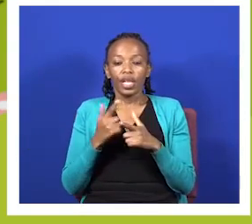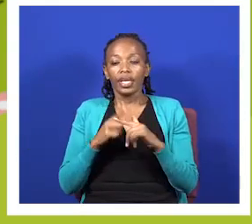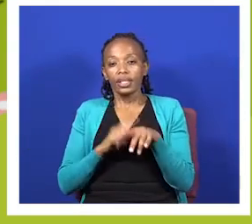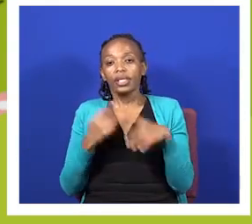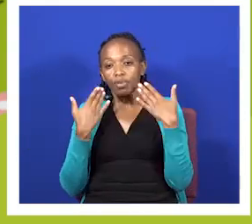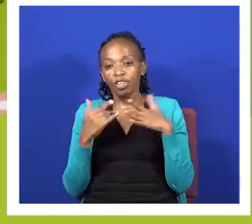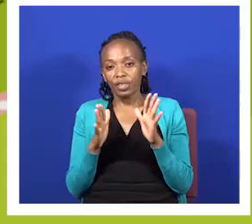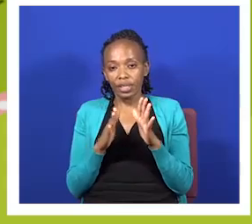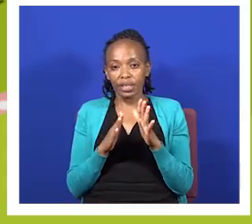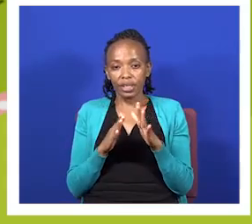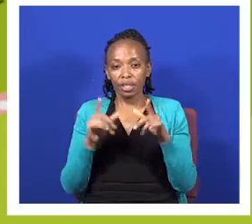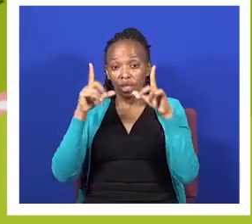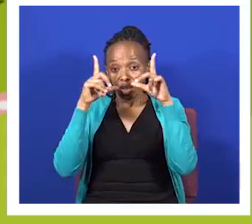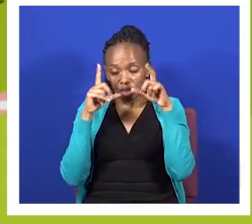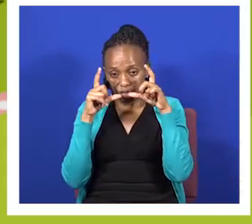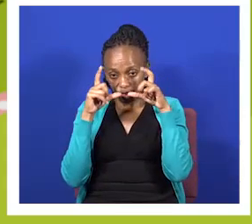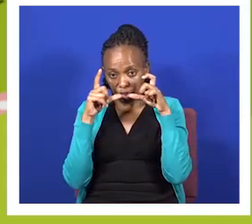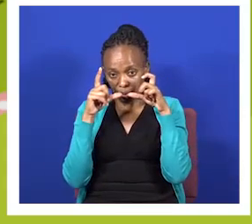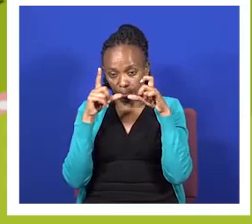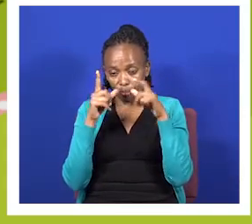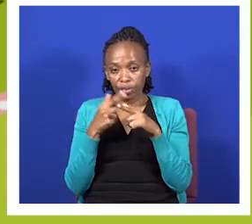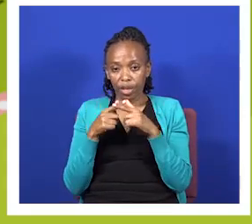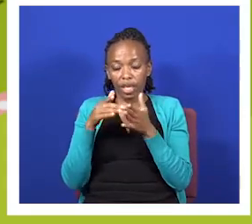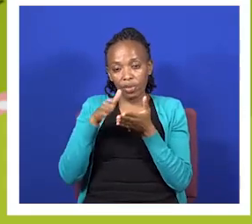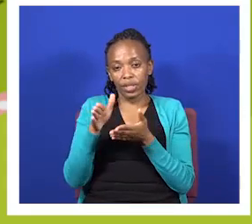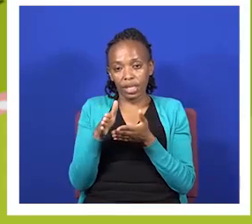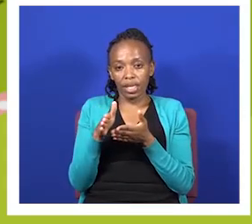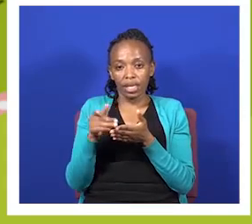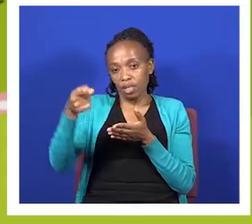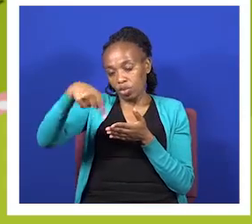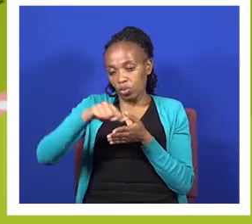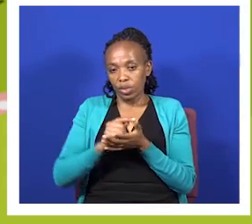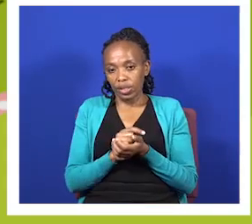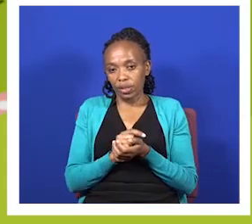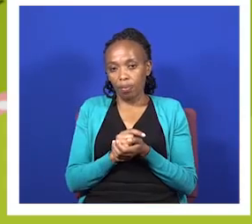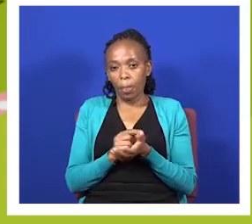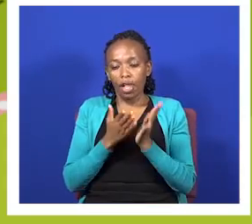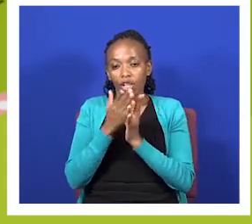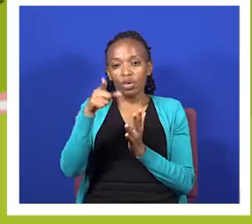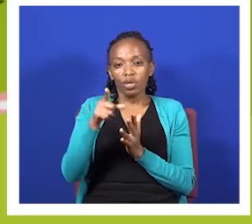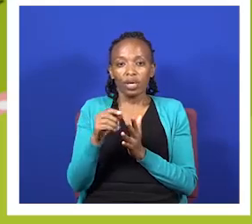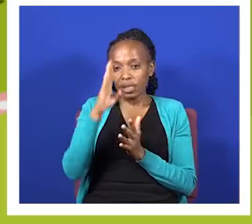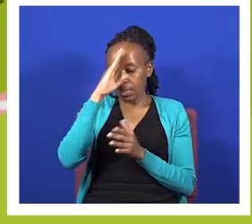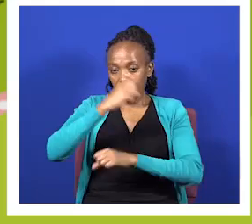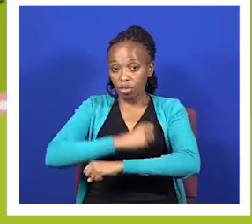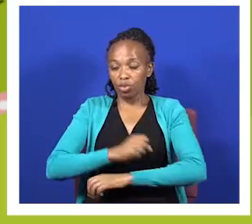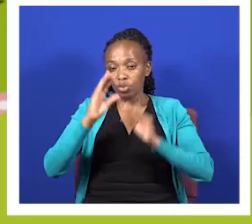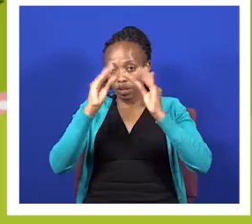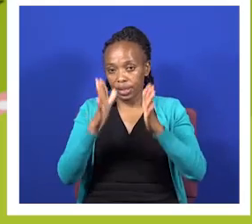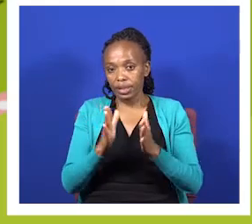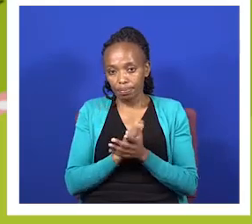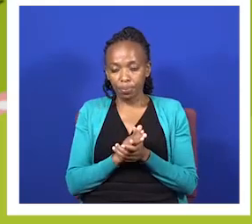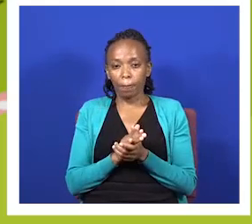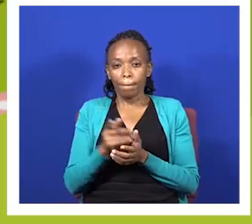when you are done, take a photo and send it to us through your Sunday school